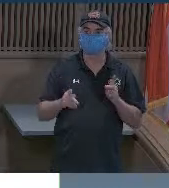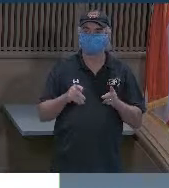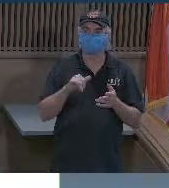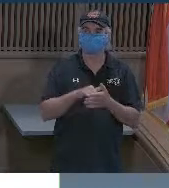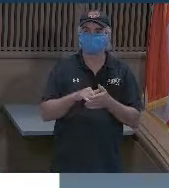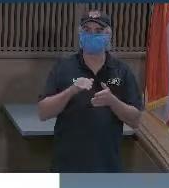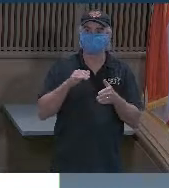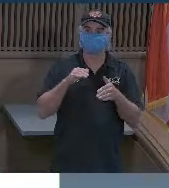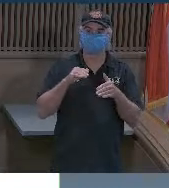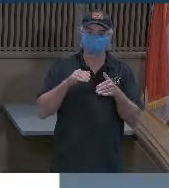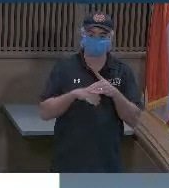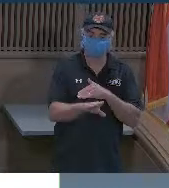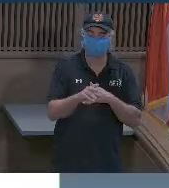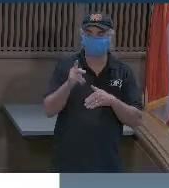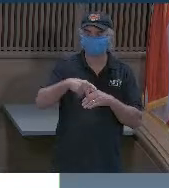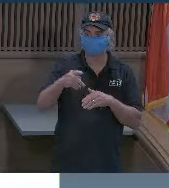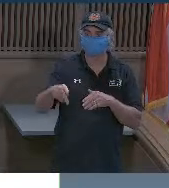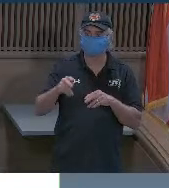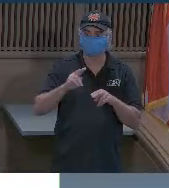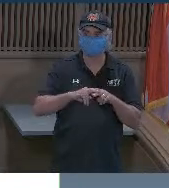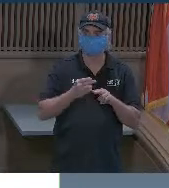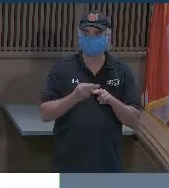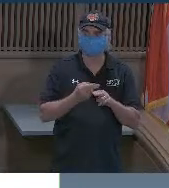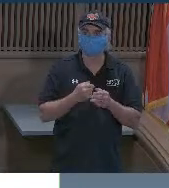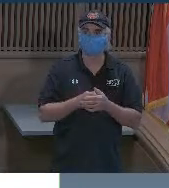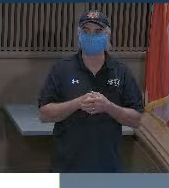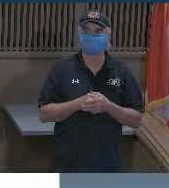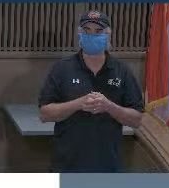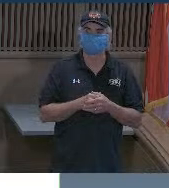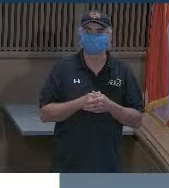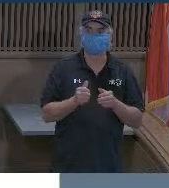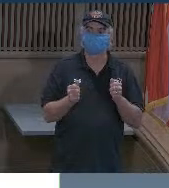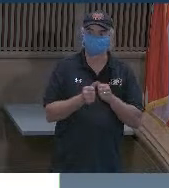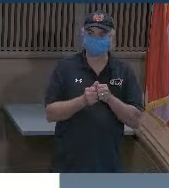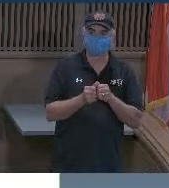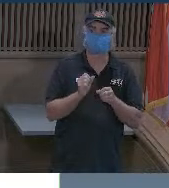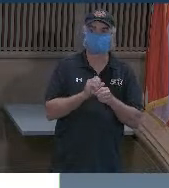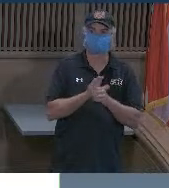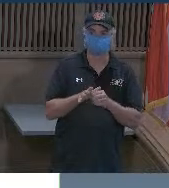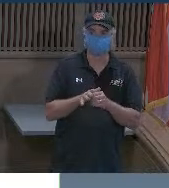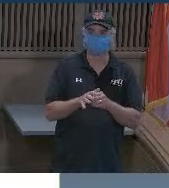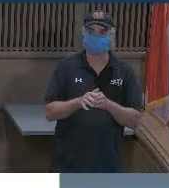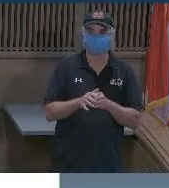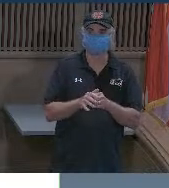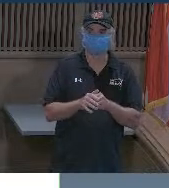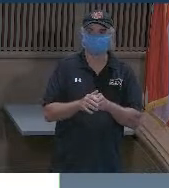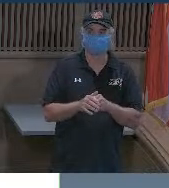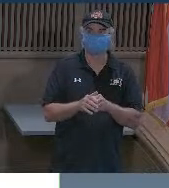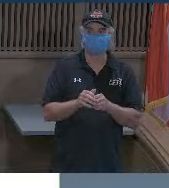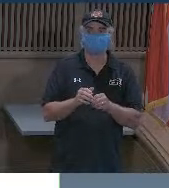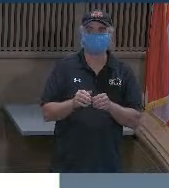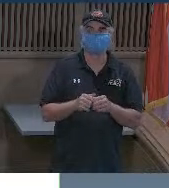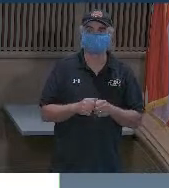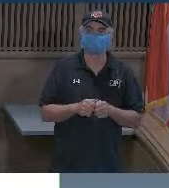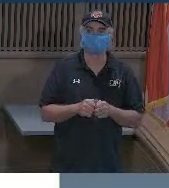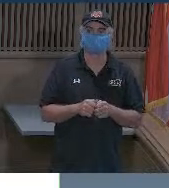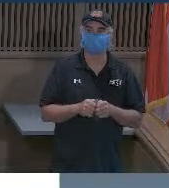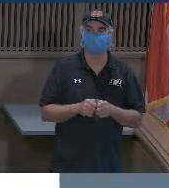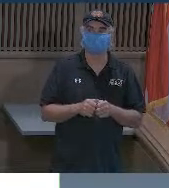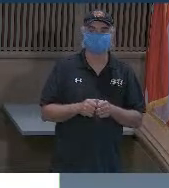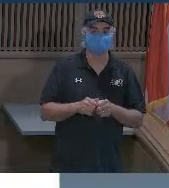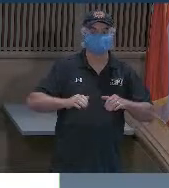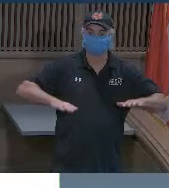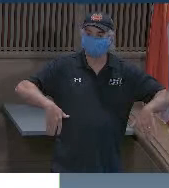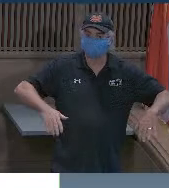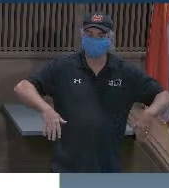admitted to Phoebe Putney Memorial Hospital with COVID that were unvaccinated was